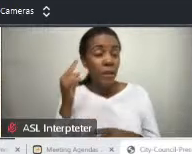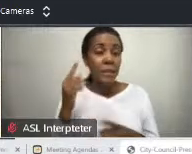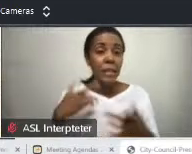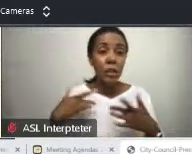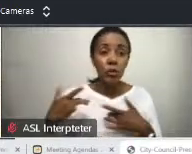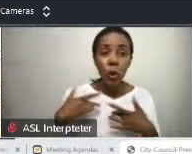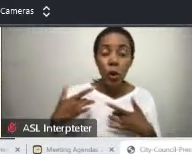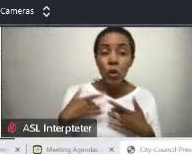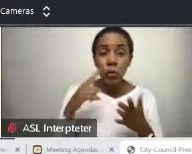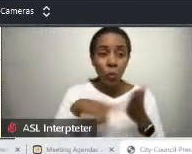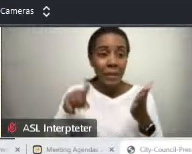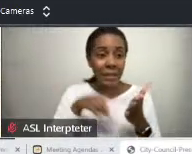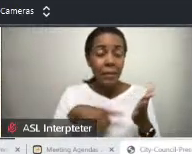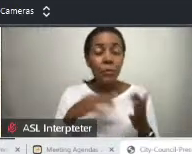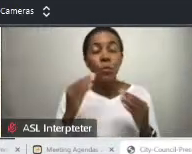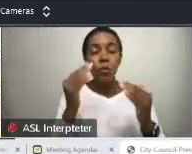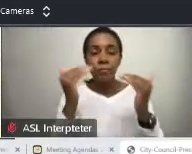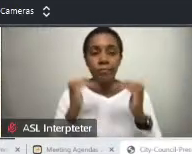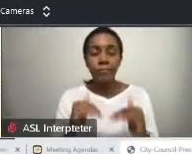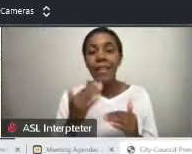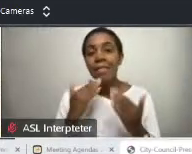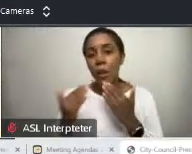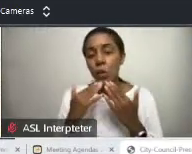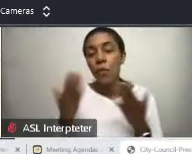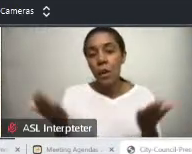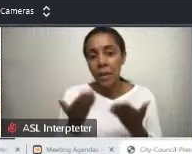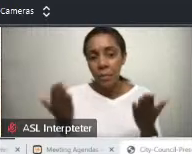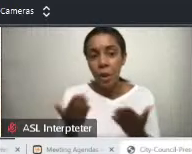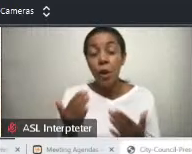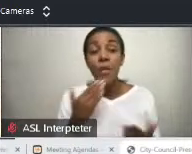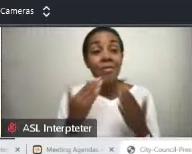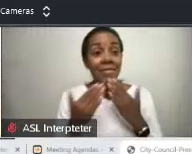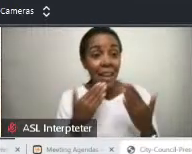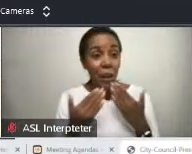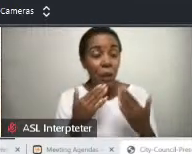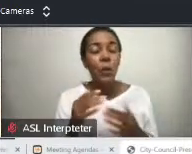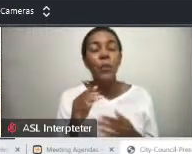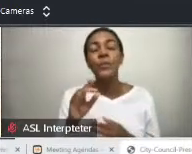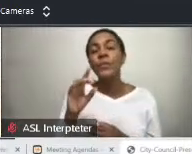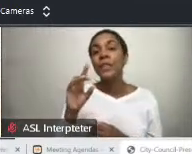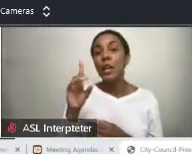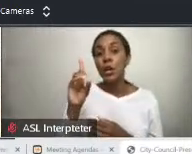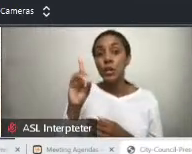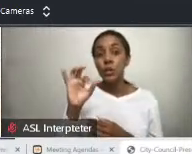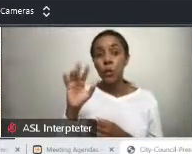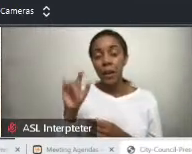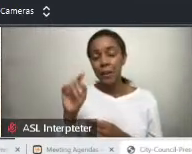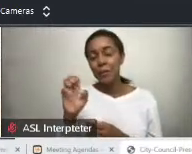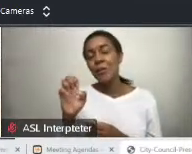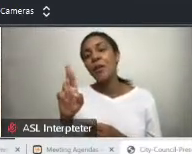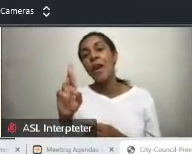move to the next item. Thank you all. Thank you all for being here. Thank you, Director Adams. Thank you, Chief McGowan. Thank you, everybody in the world.